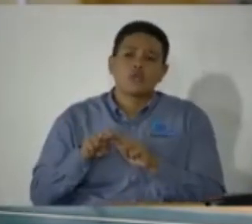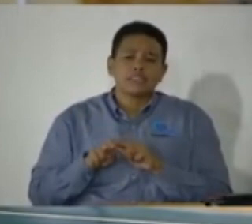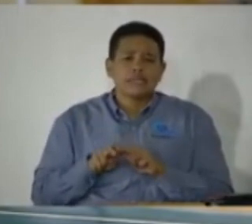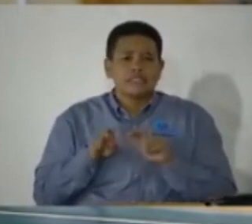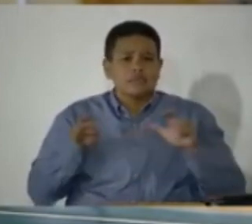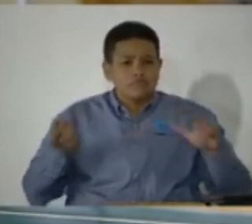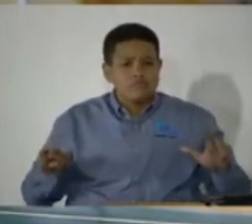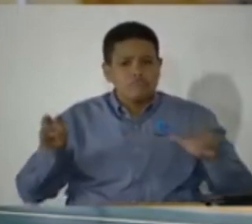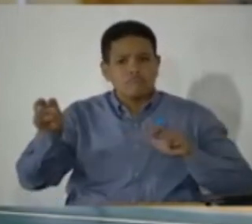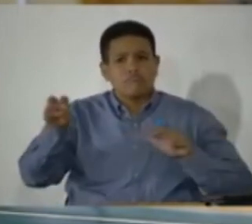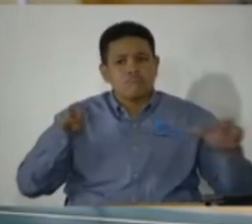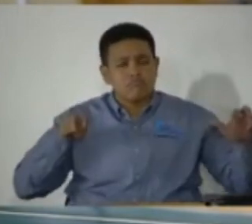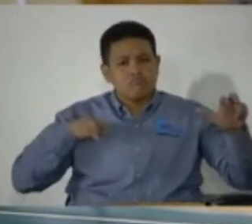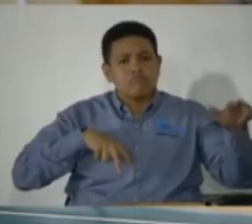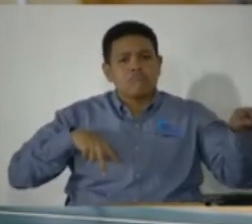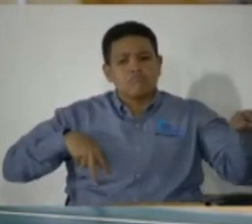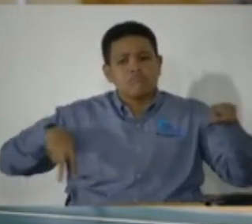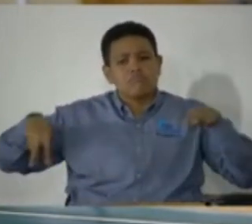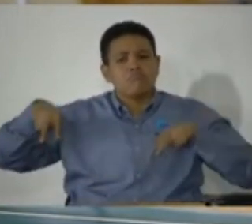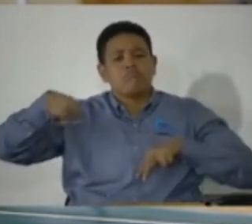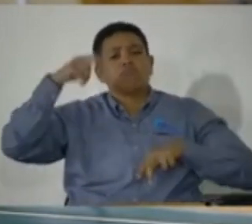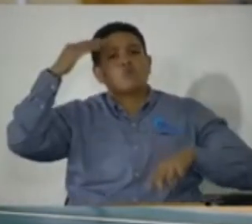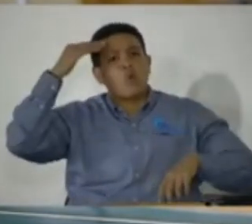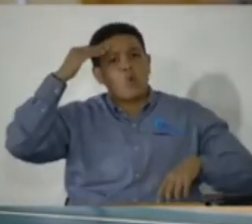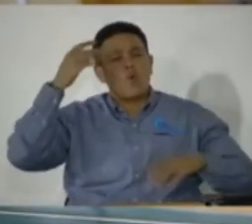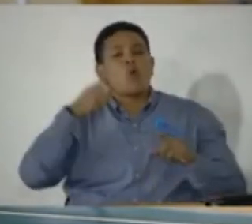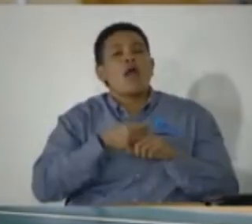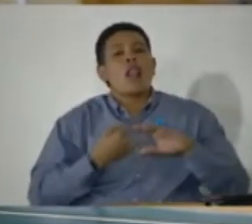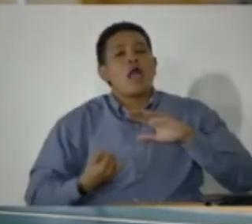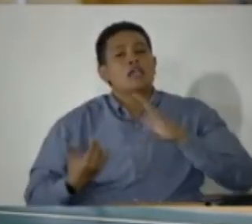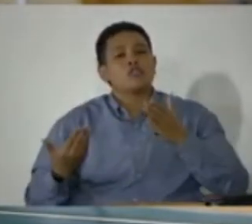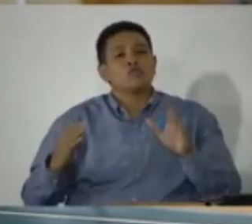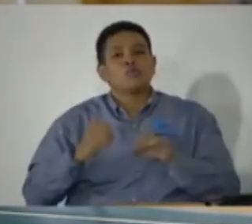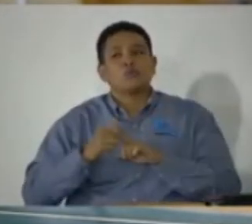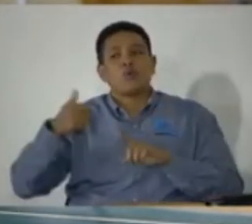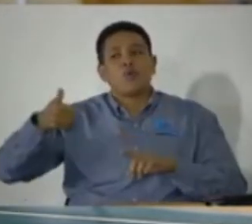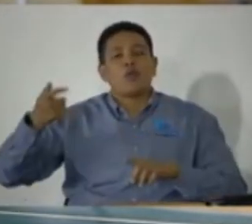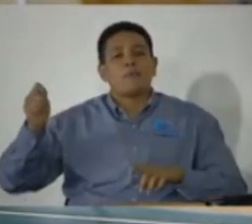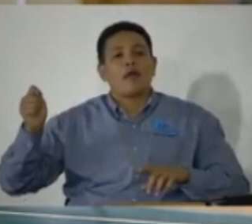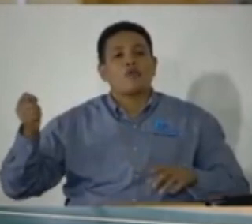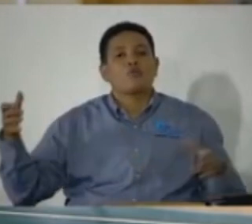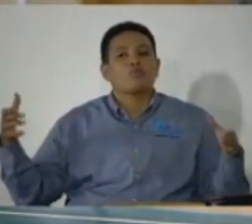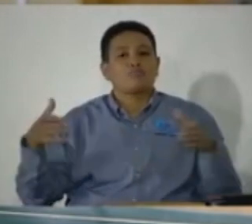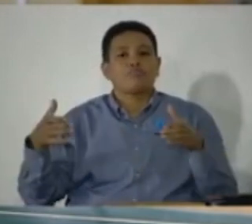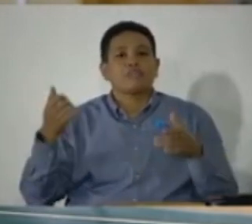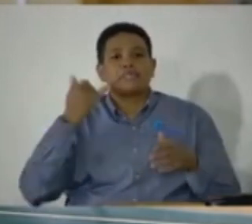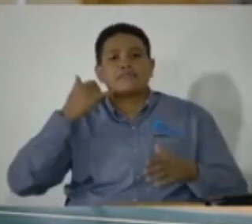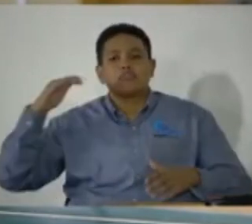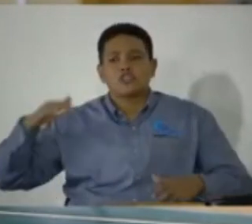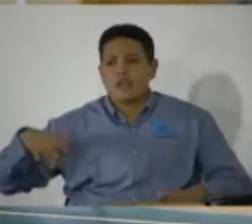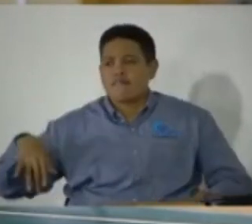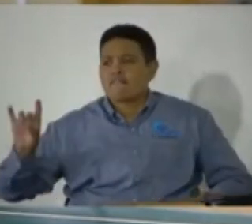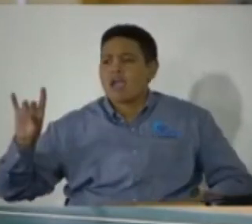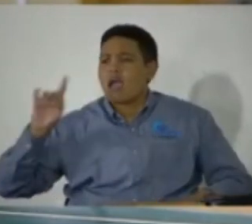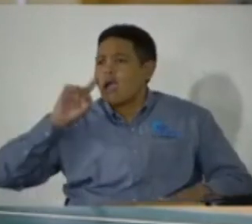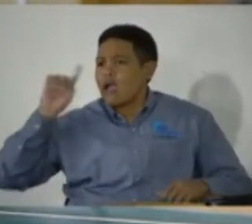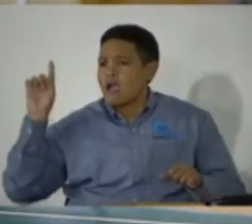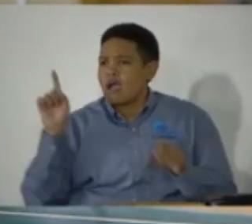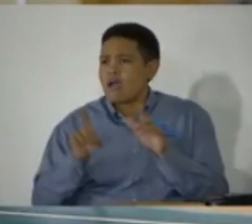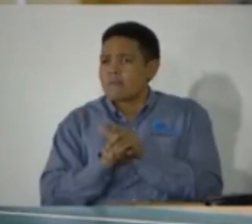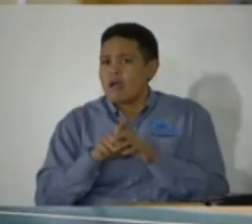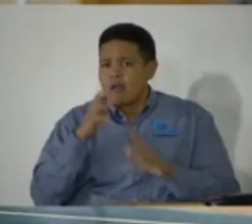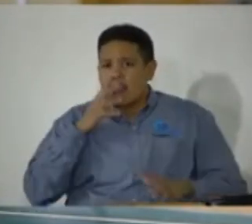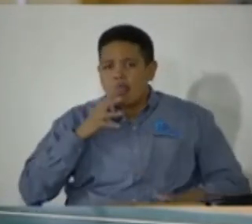other, an isolation room with its own bathroom facilities in the event a child shows up with runny